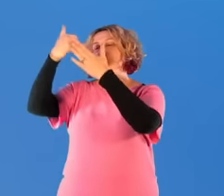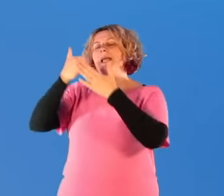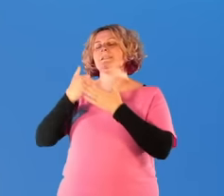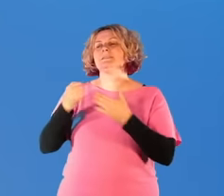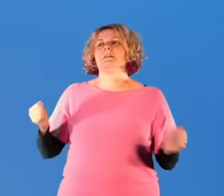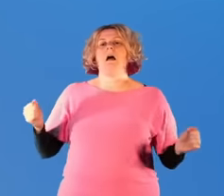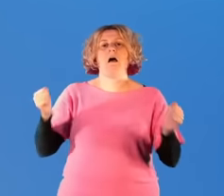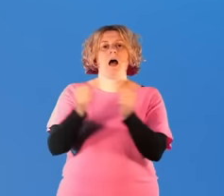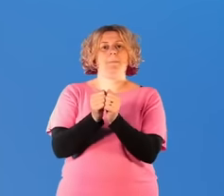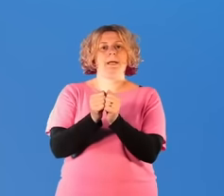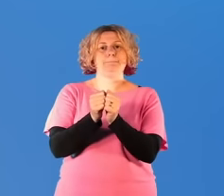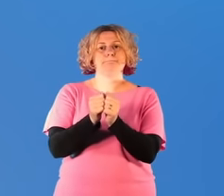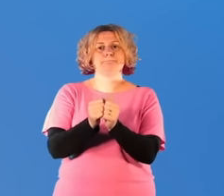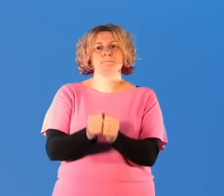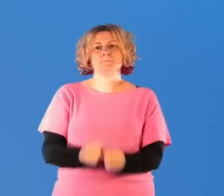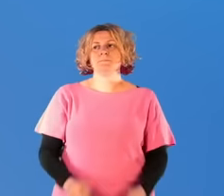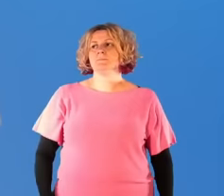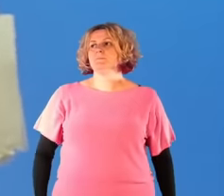Amen.